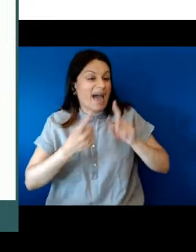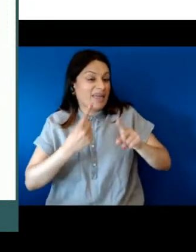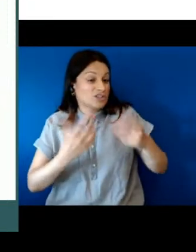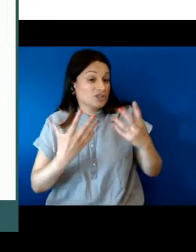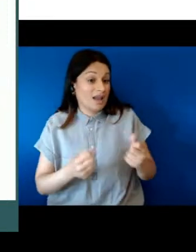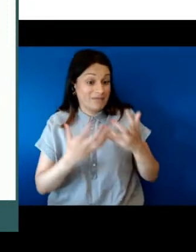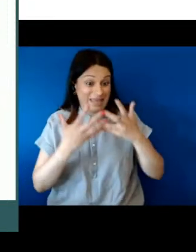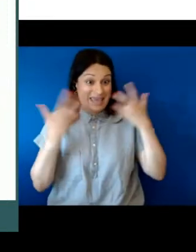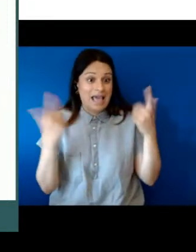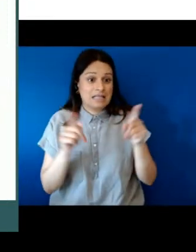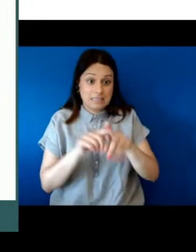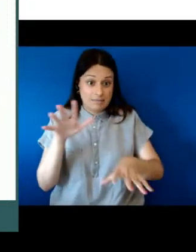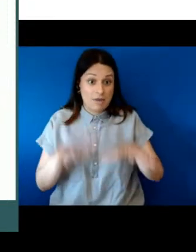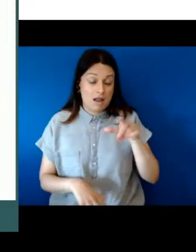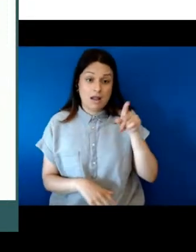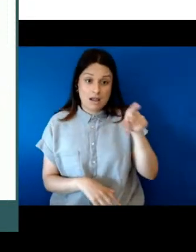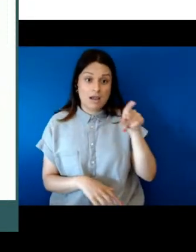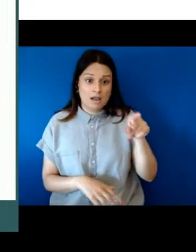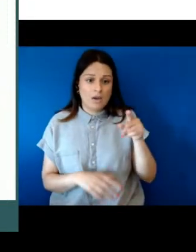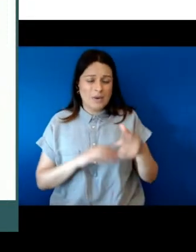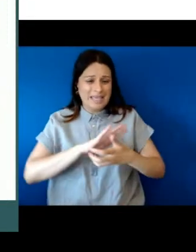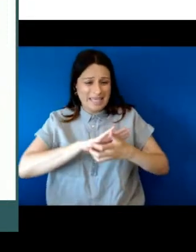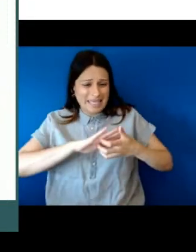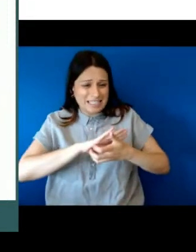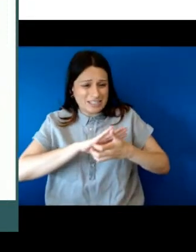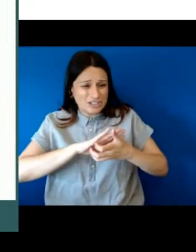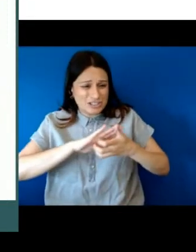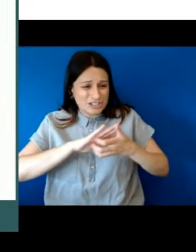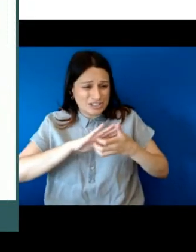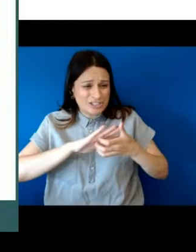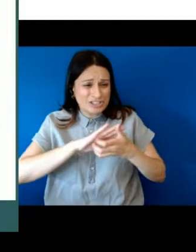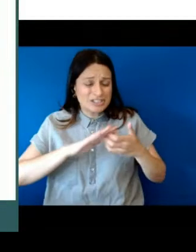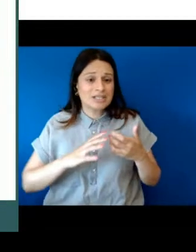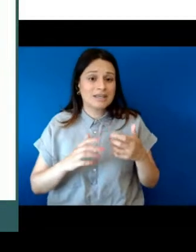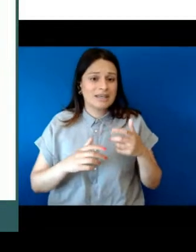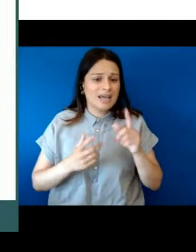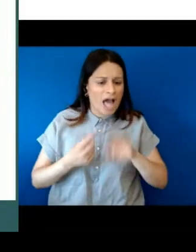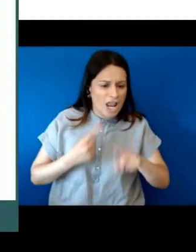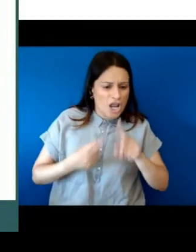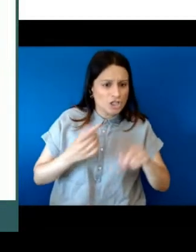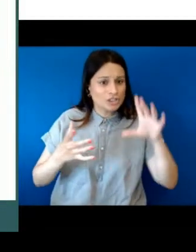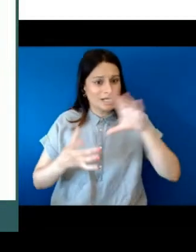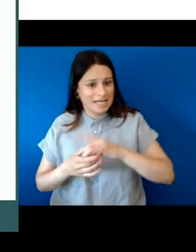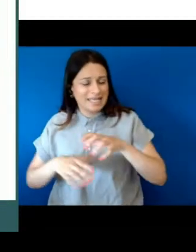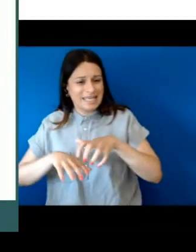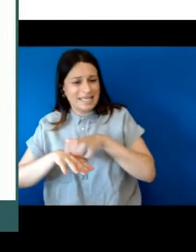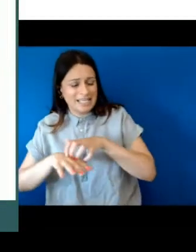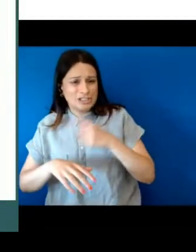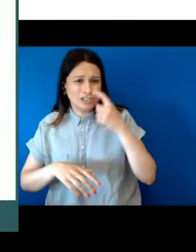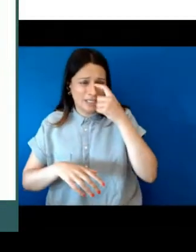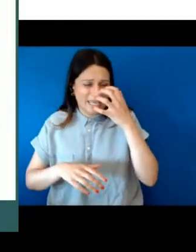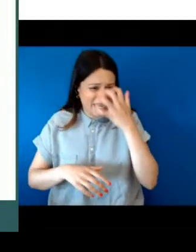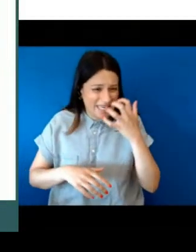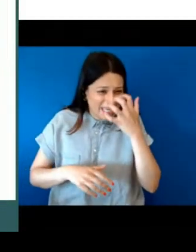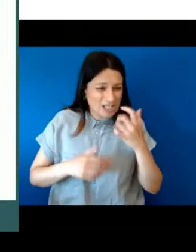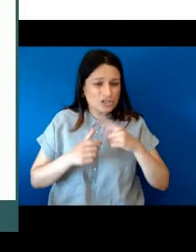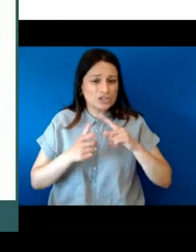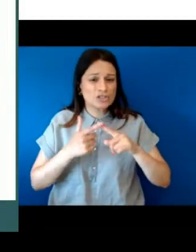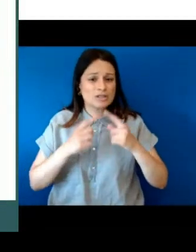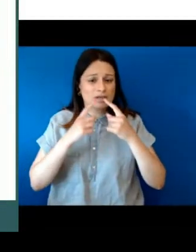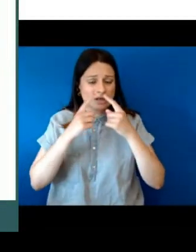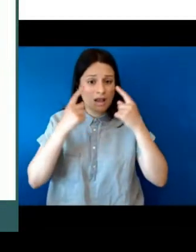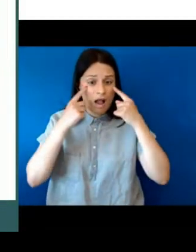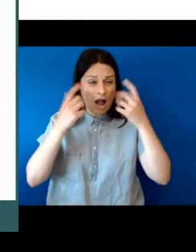So the itching, often allergy comes with itching. It's itching of the nose, it's itching of the eyes.